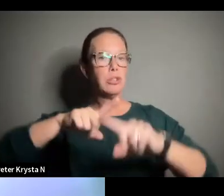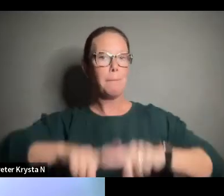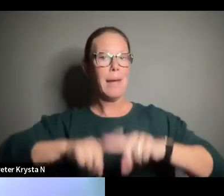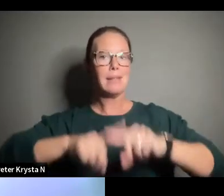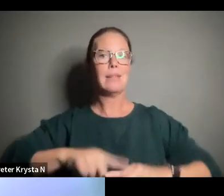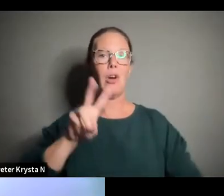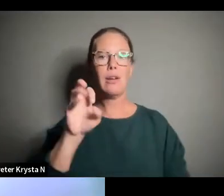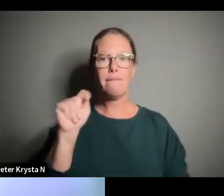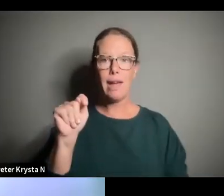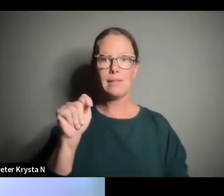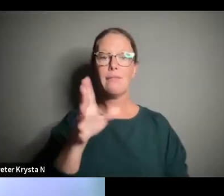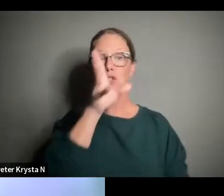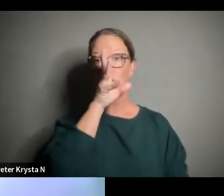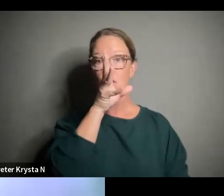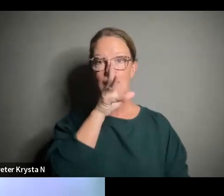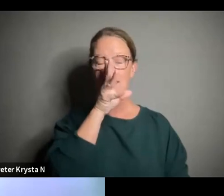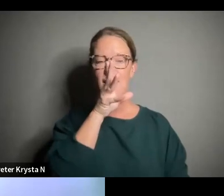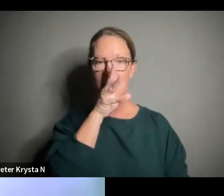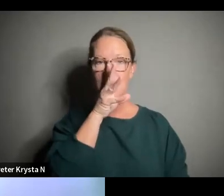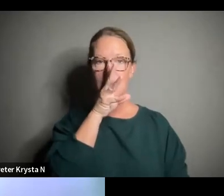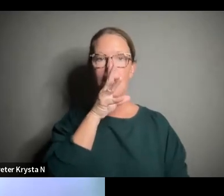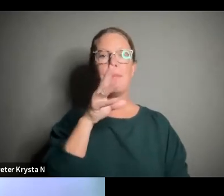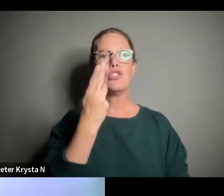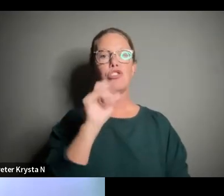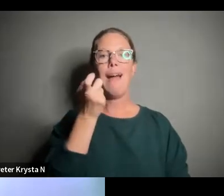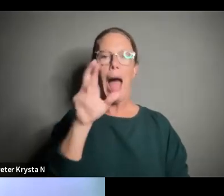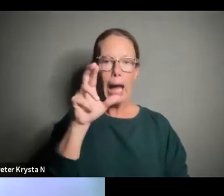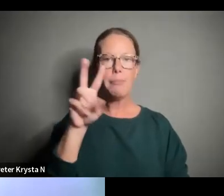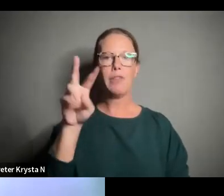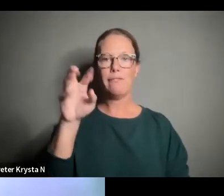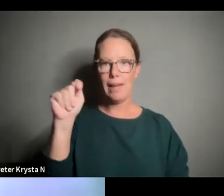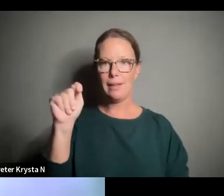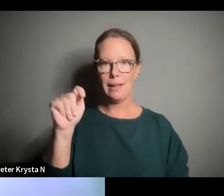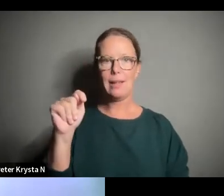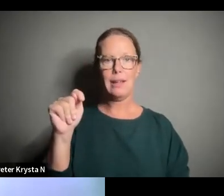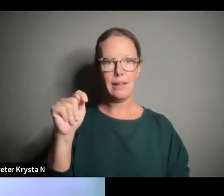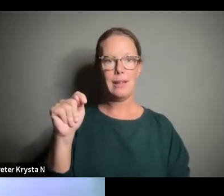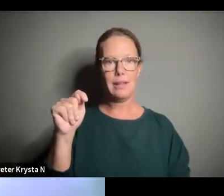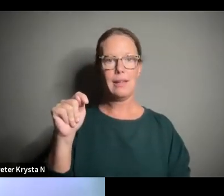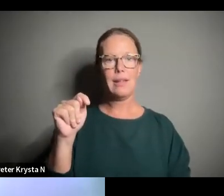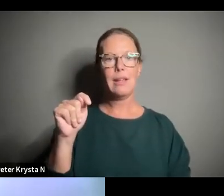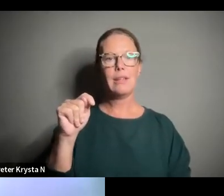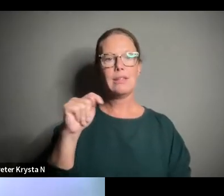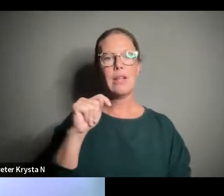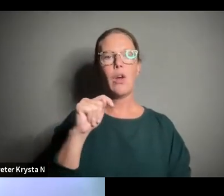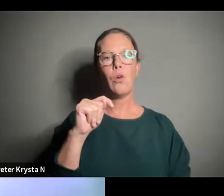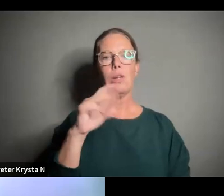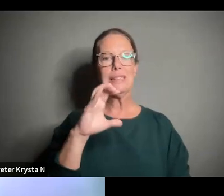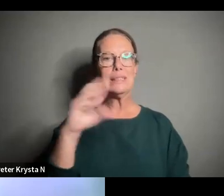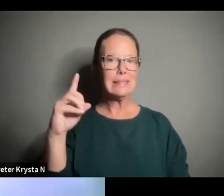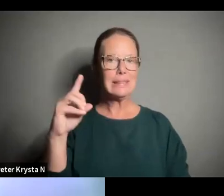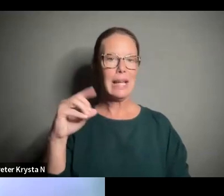ventilator for talking, you're hyperventilating because you're talking more, getting that. So your carbon dioxide level